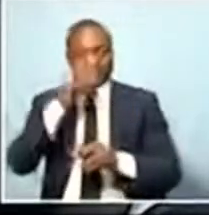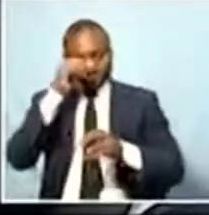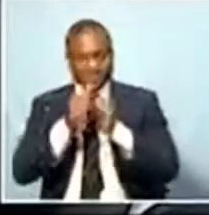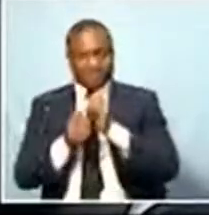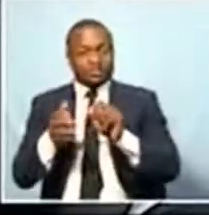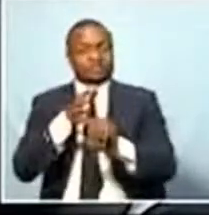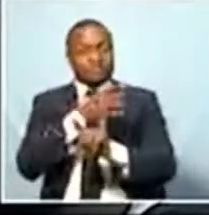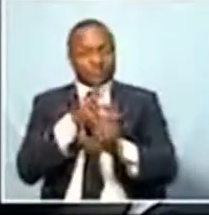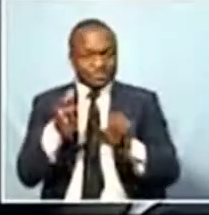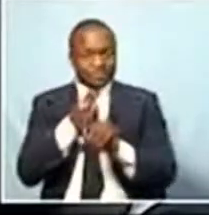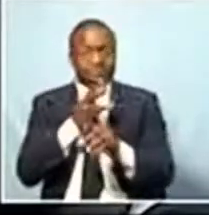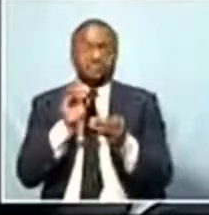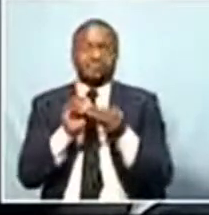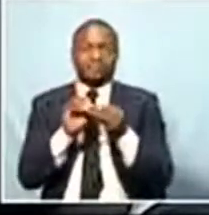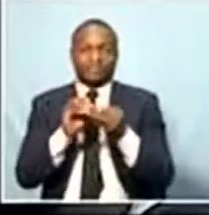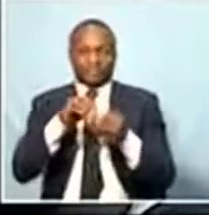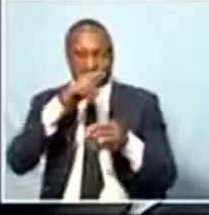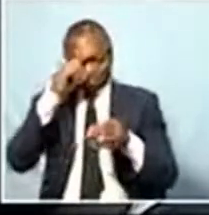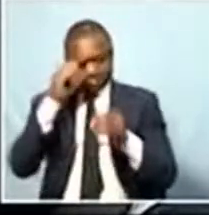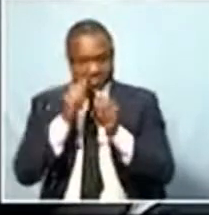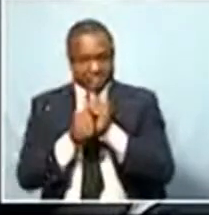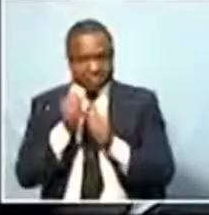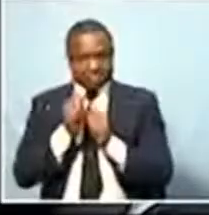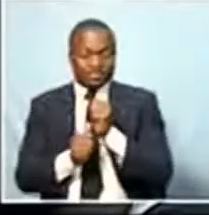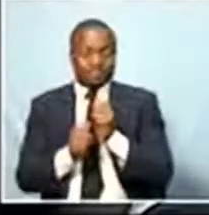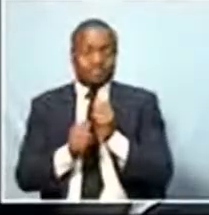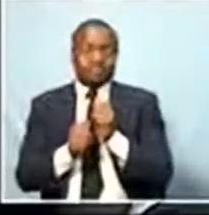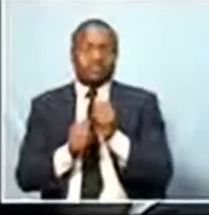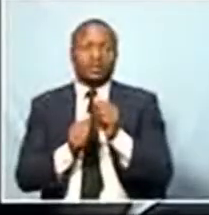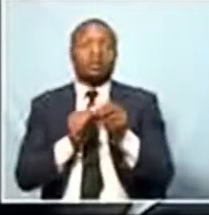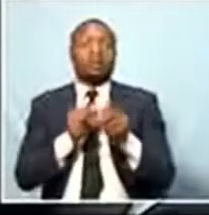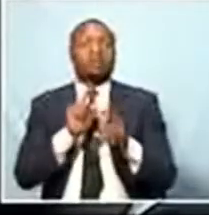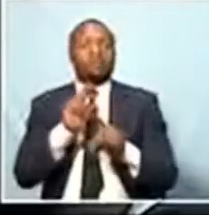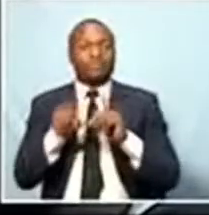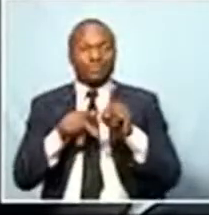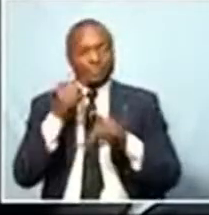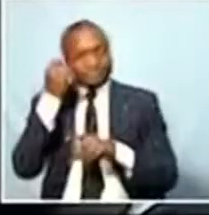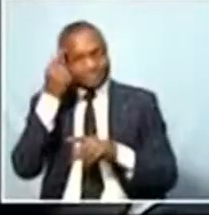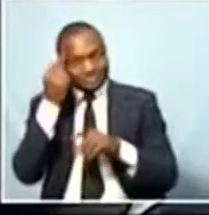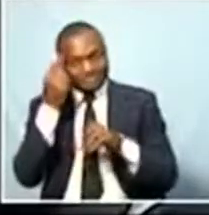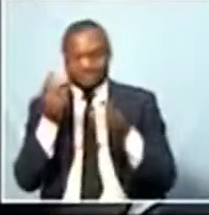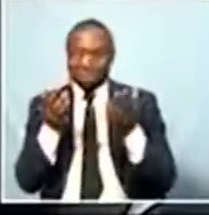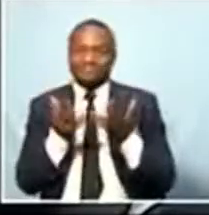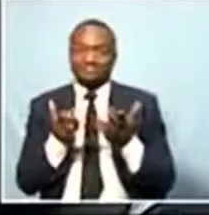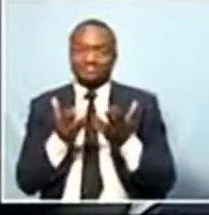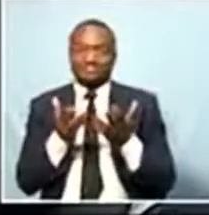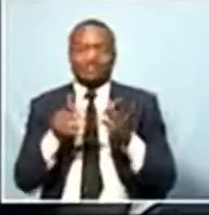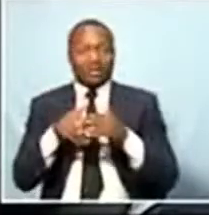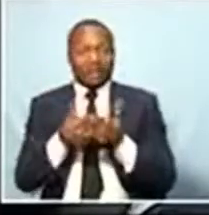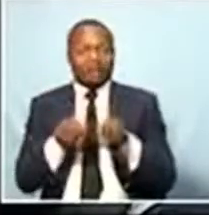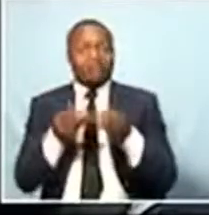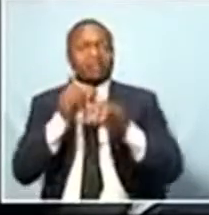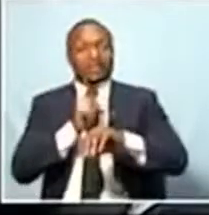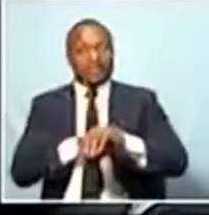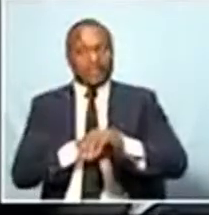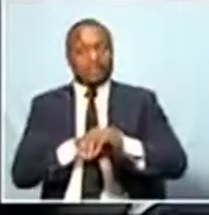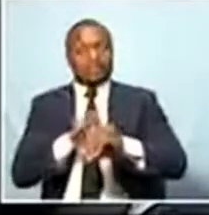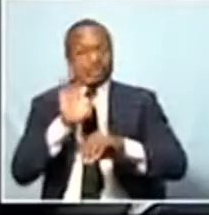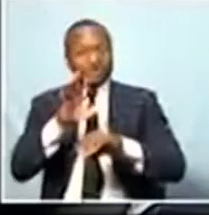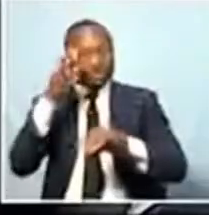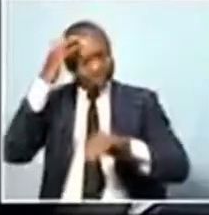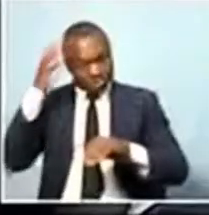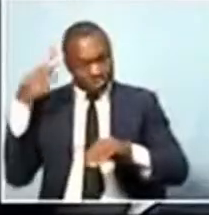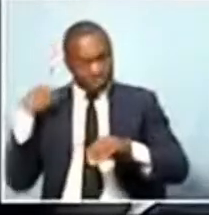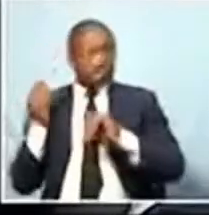lot, especially because of the ignorance of our people. How often is office and your officers, do they go into rural